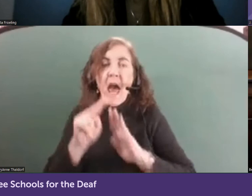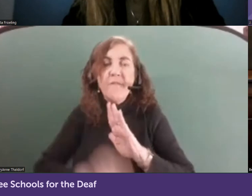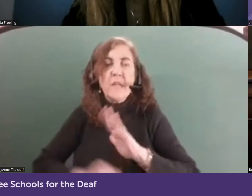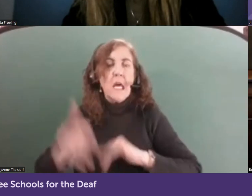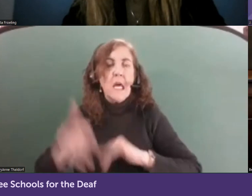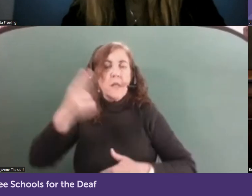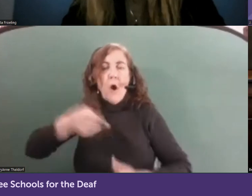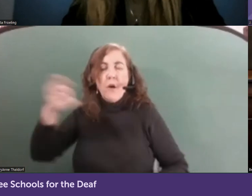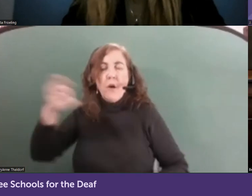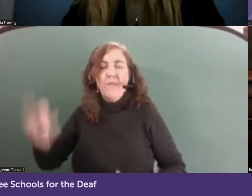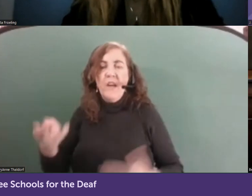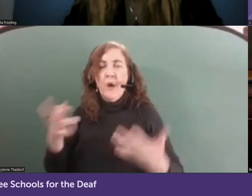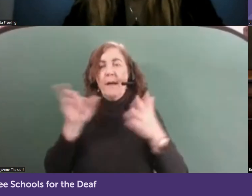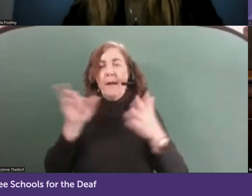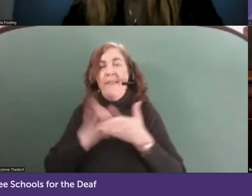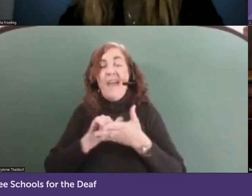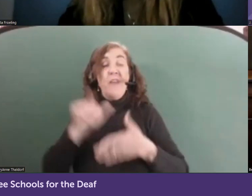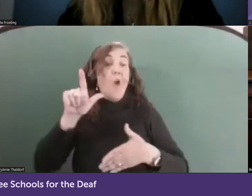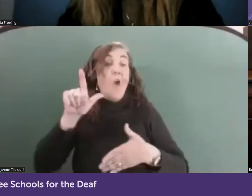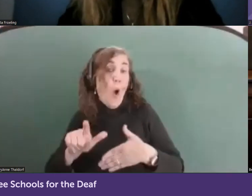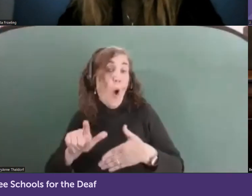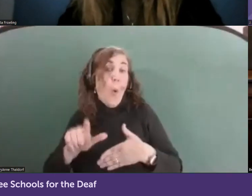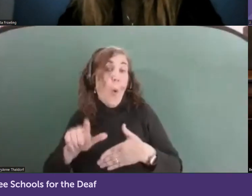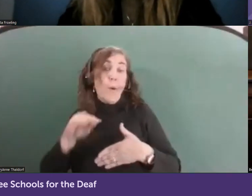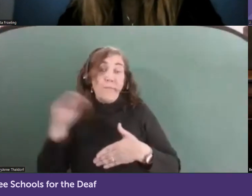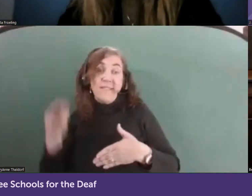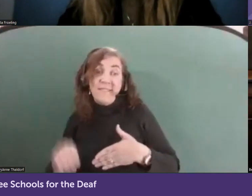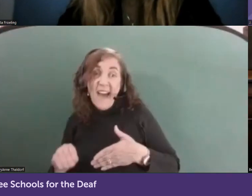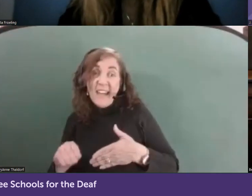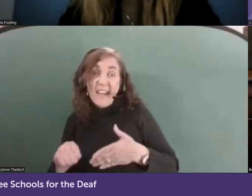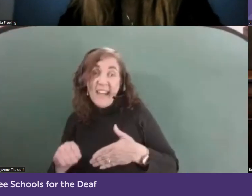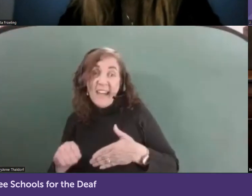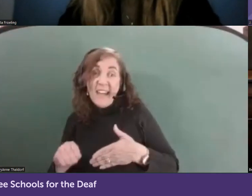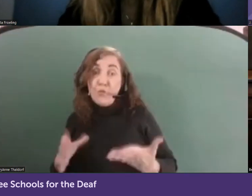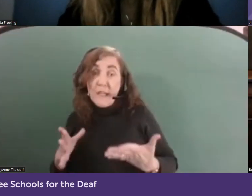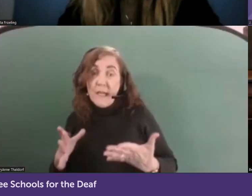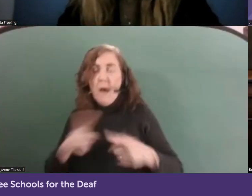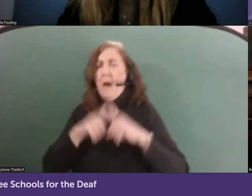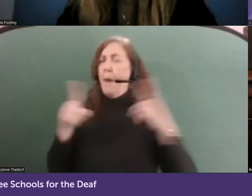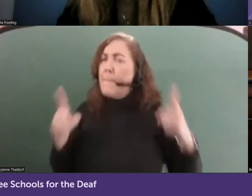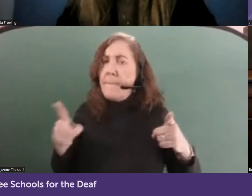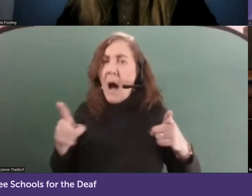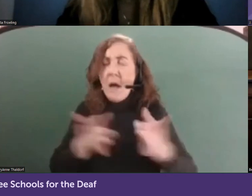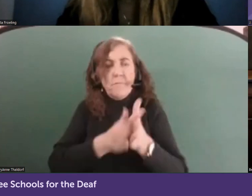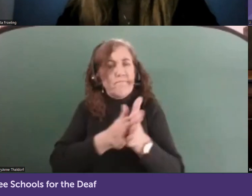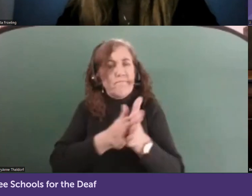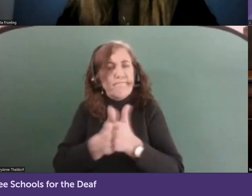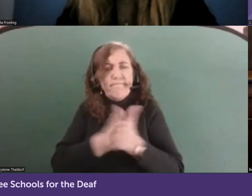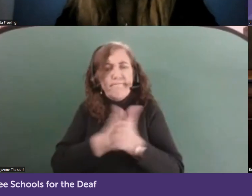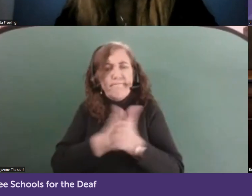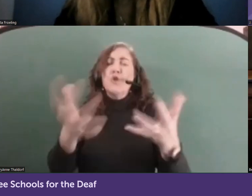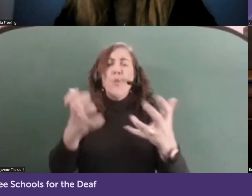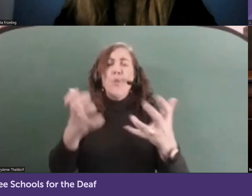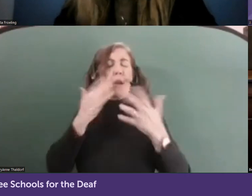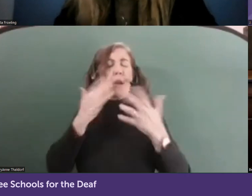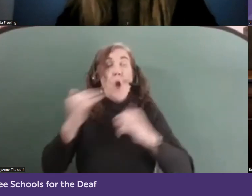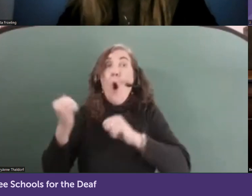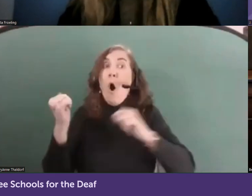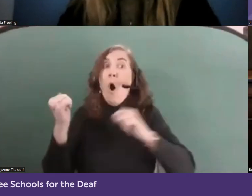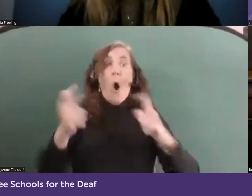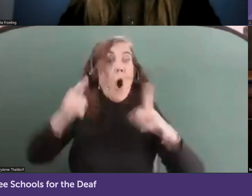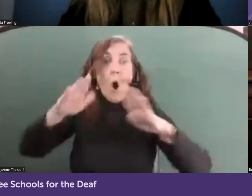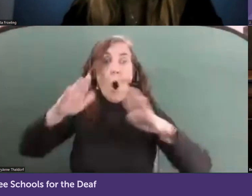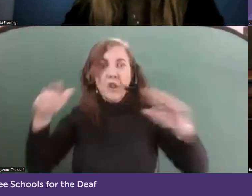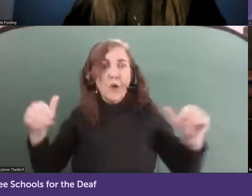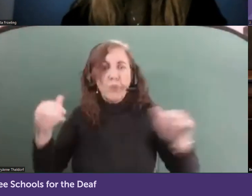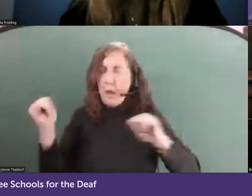low incidence. So, but there are if you want to succeed, if we're interested in all children all the time, then we